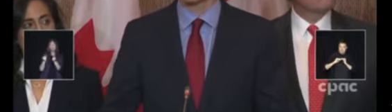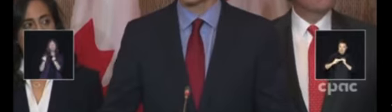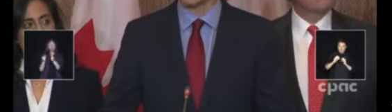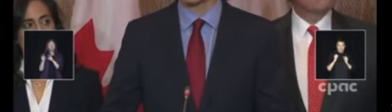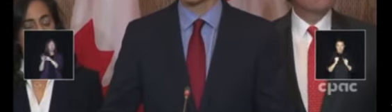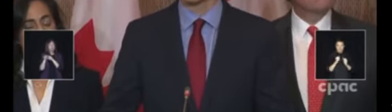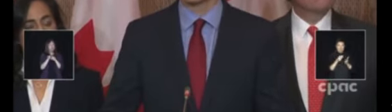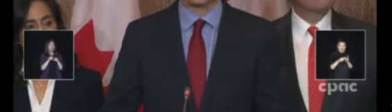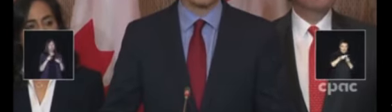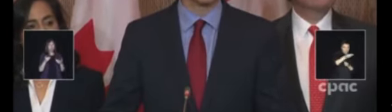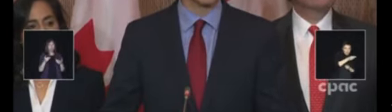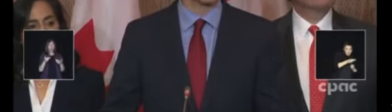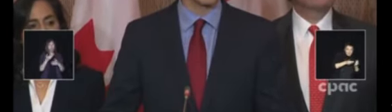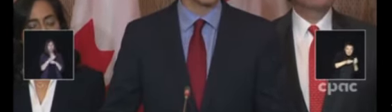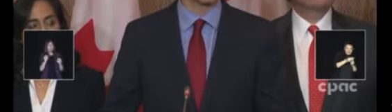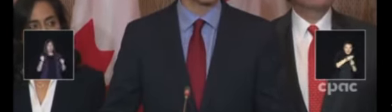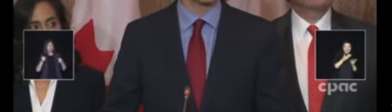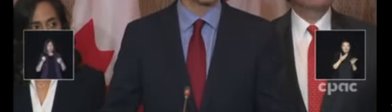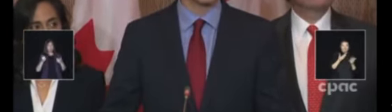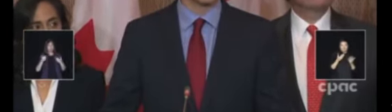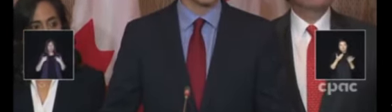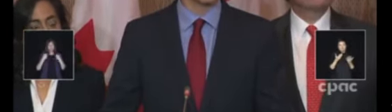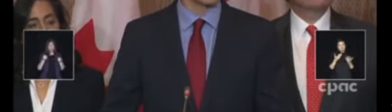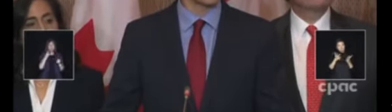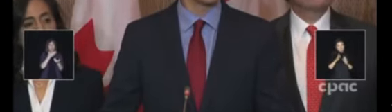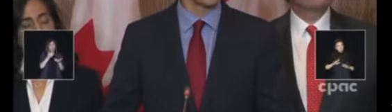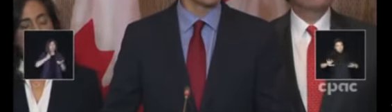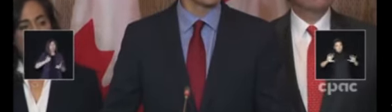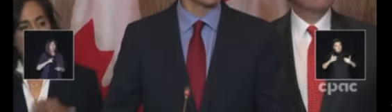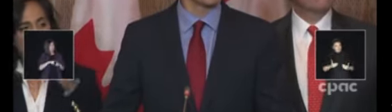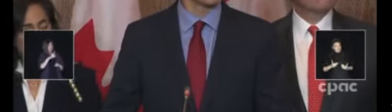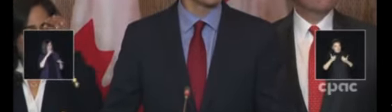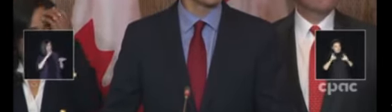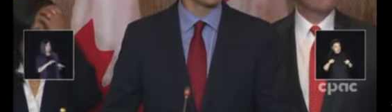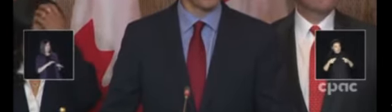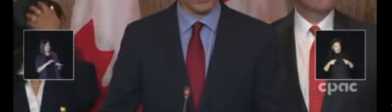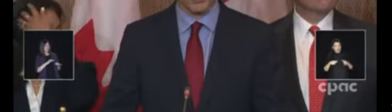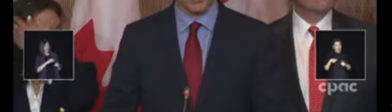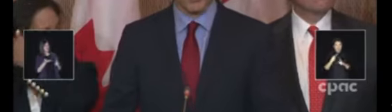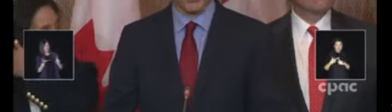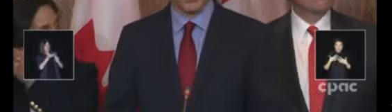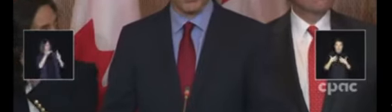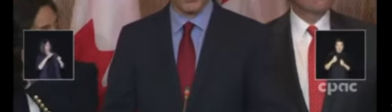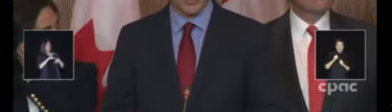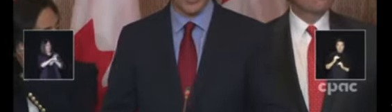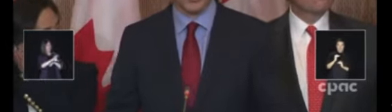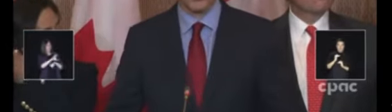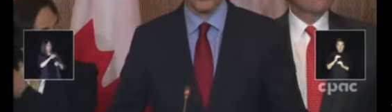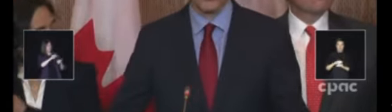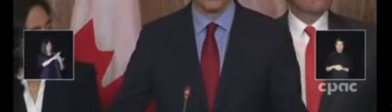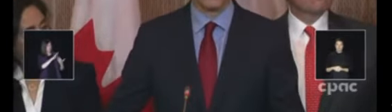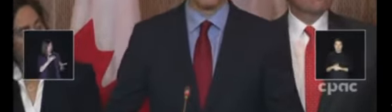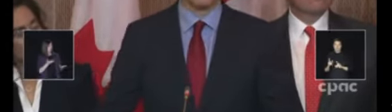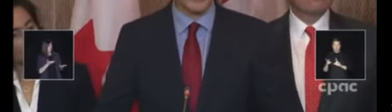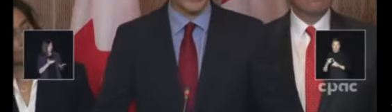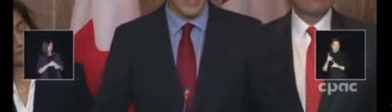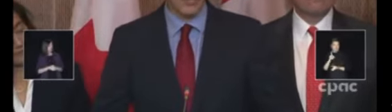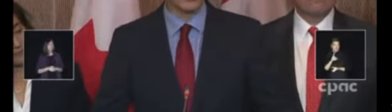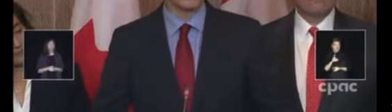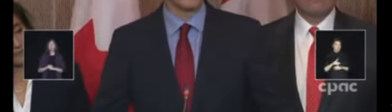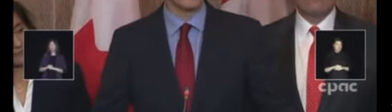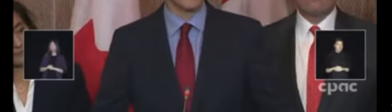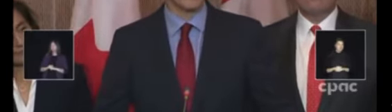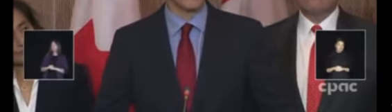to the health and safety of Canadians. But you decided against a coercive approach. I'm trying to understand that. Right